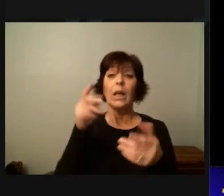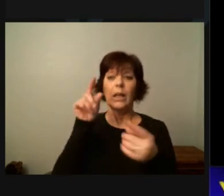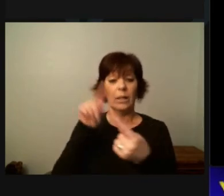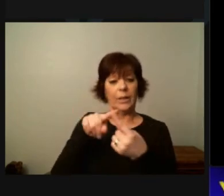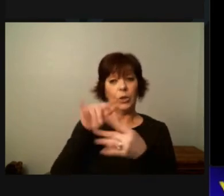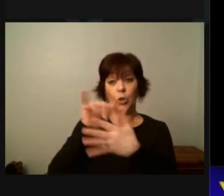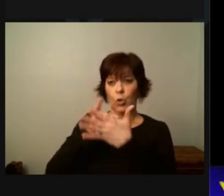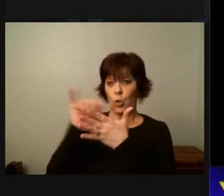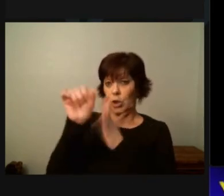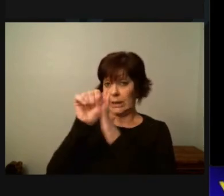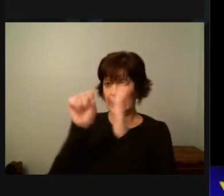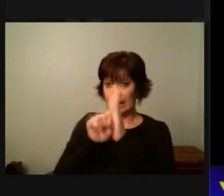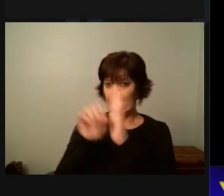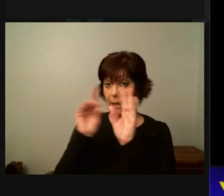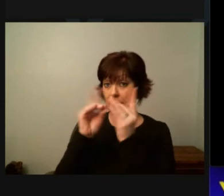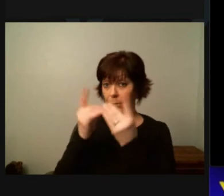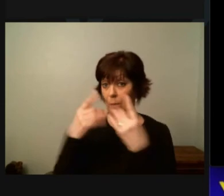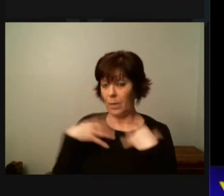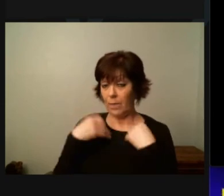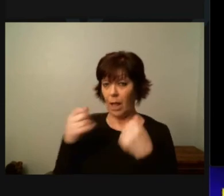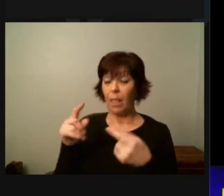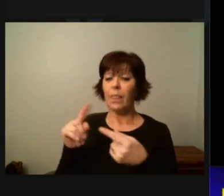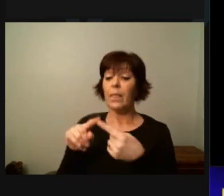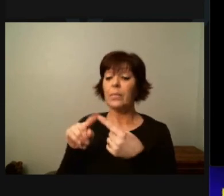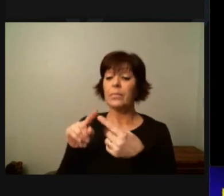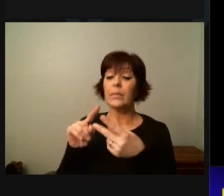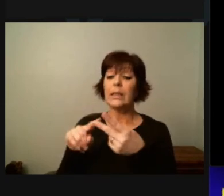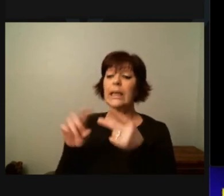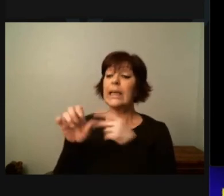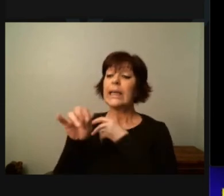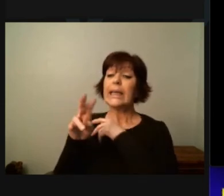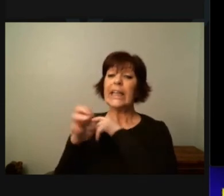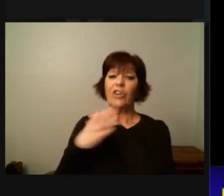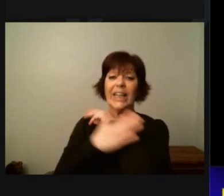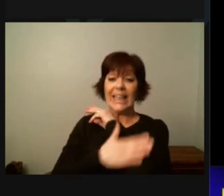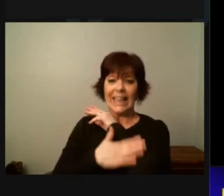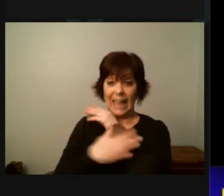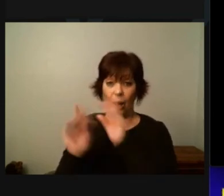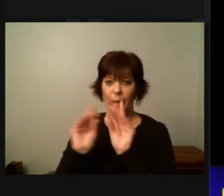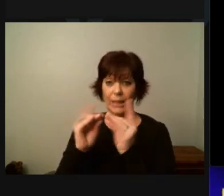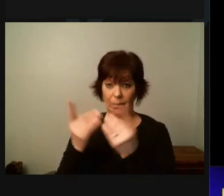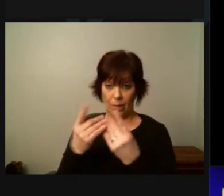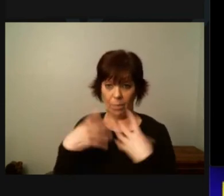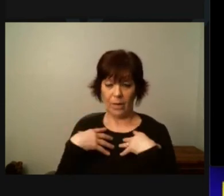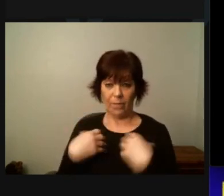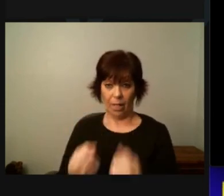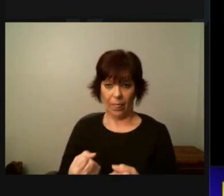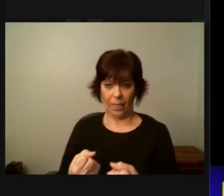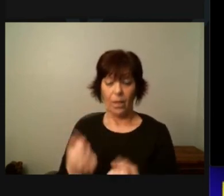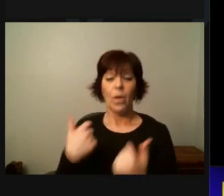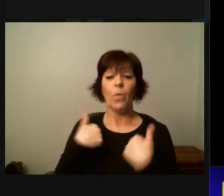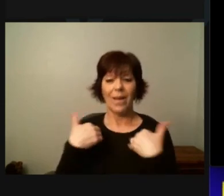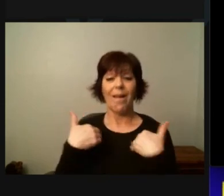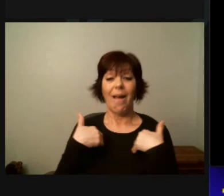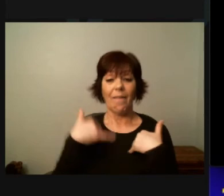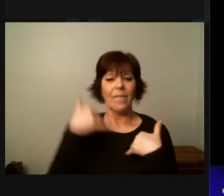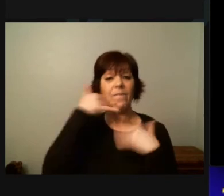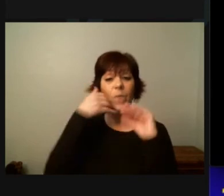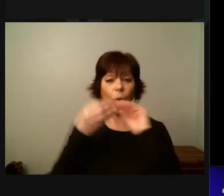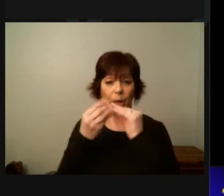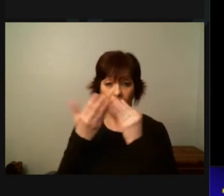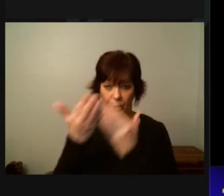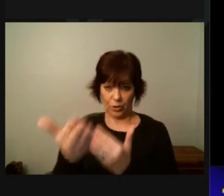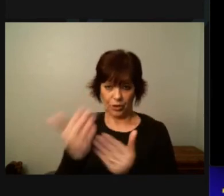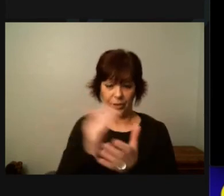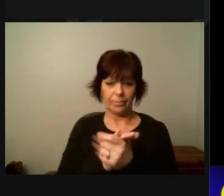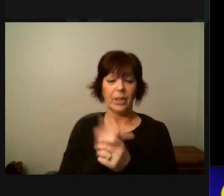Department of Health. You may make an appointment with Erie County Department of Health. And we have the numbers listed above.